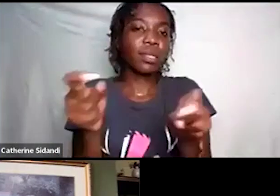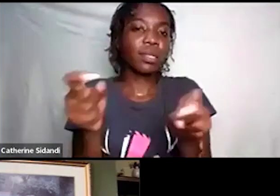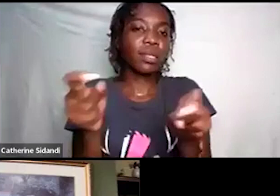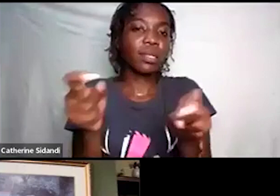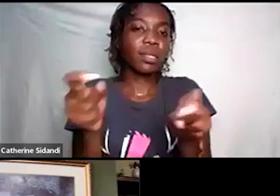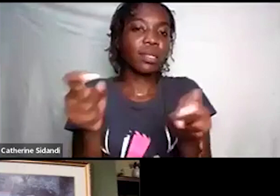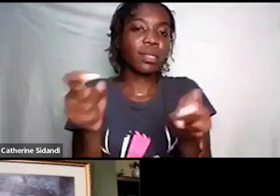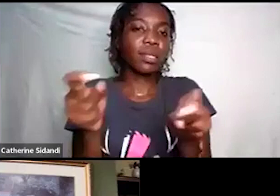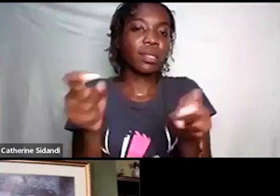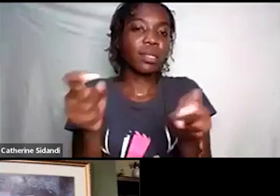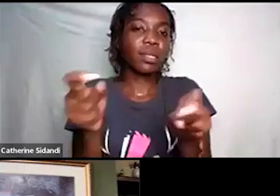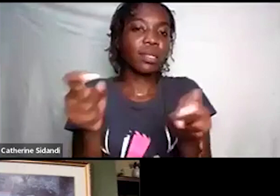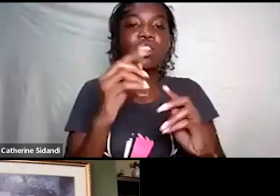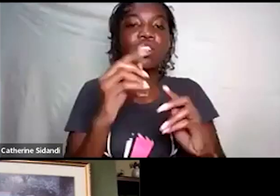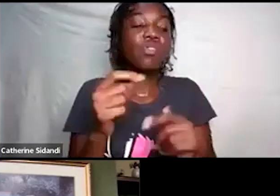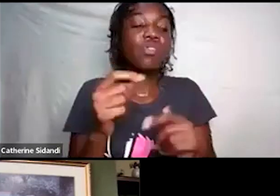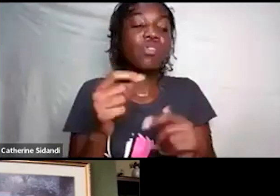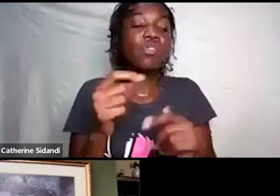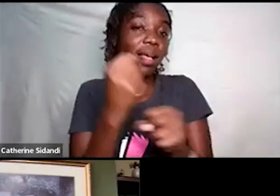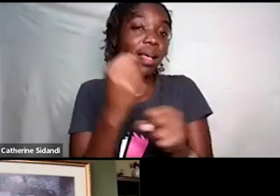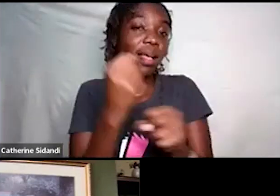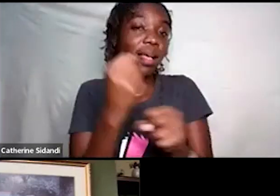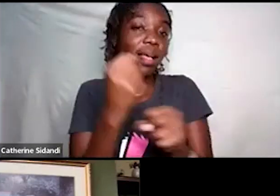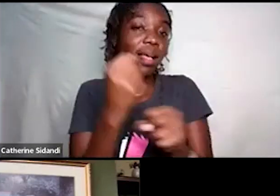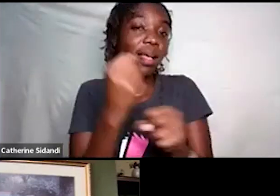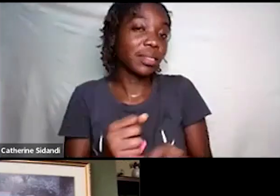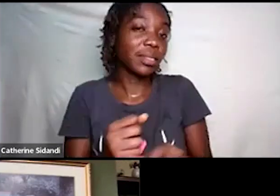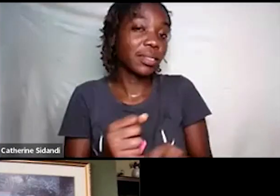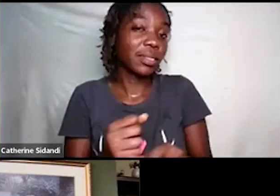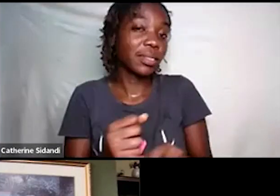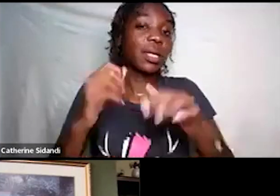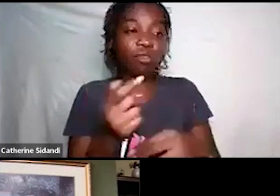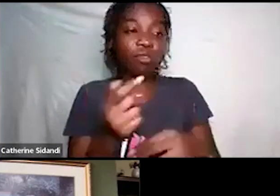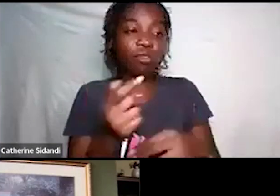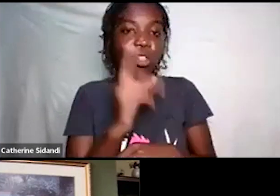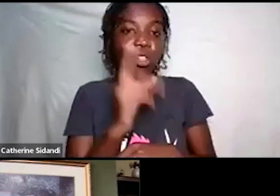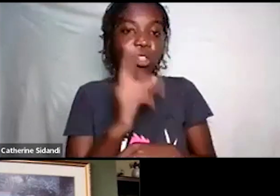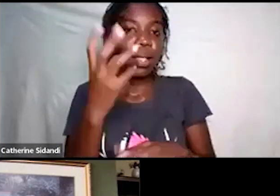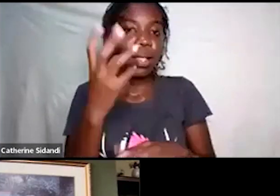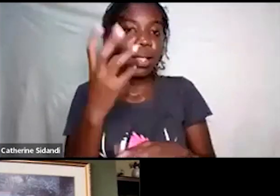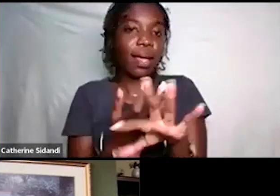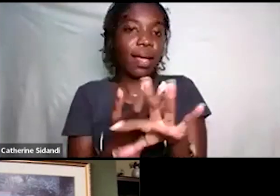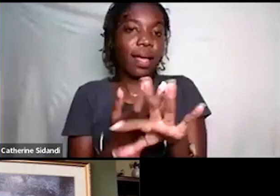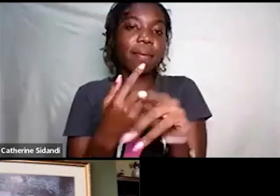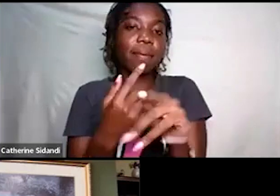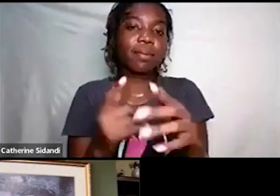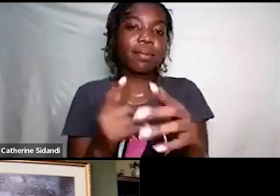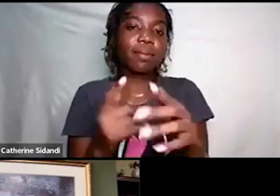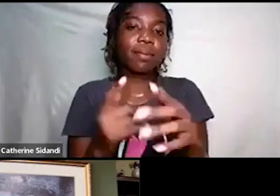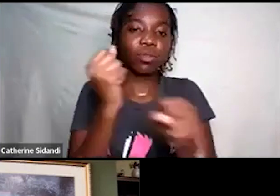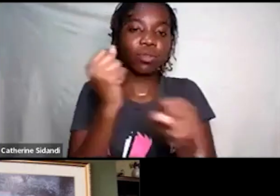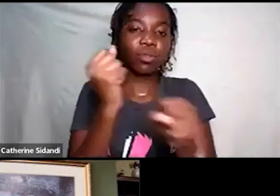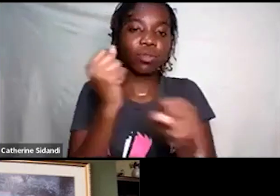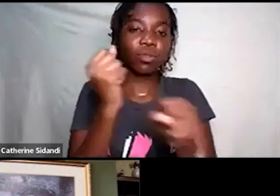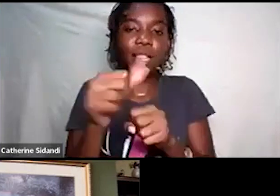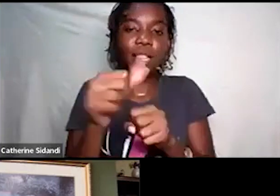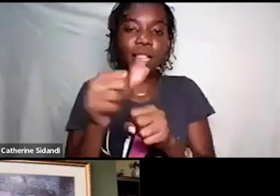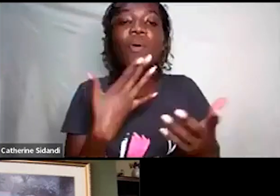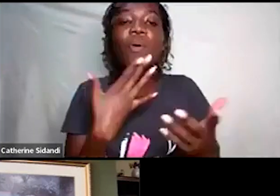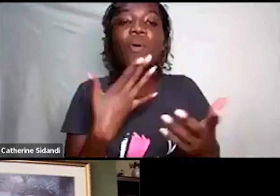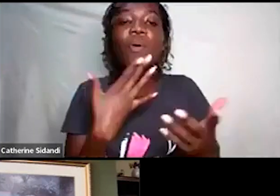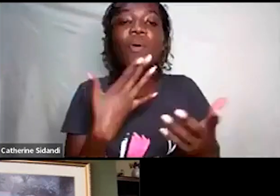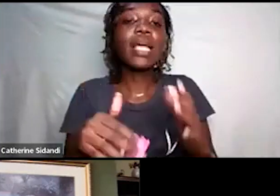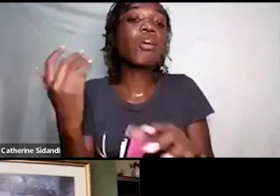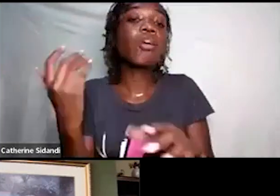superior subordinates, because discipline will be hard. Otherwise, two adults or more can do whatever they want outside the office as long as it